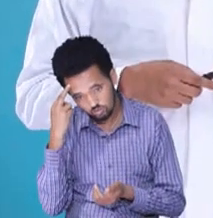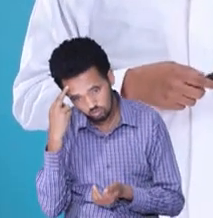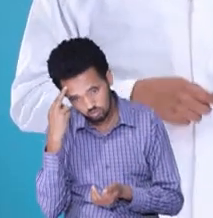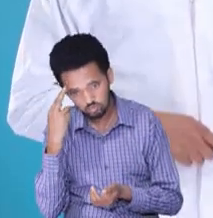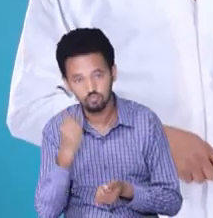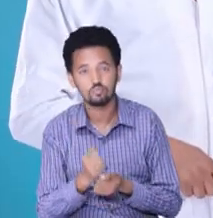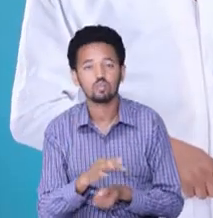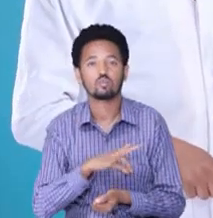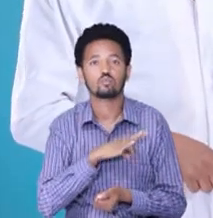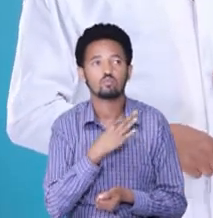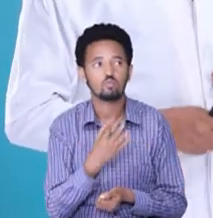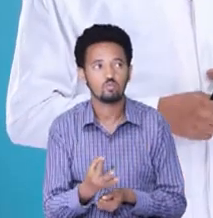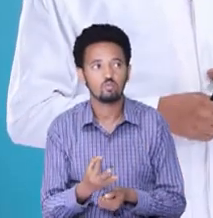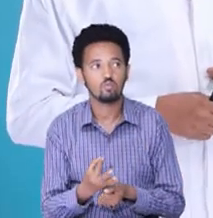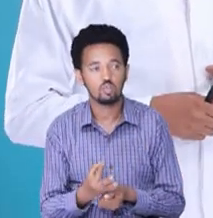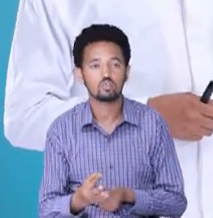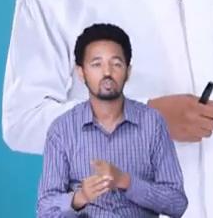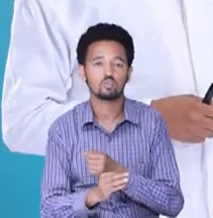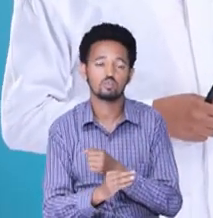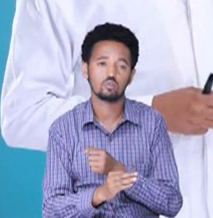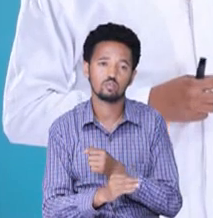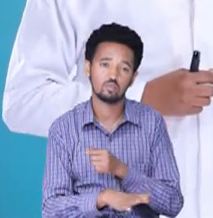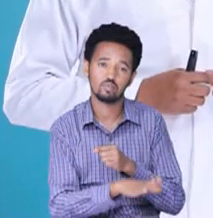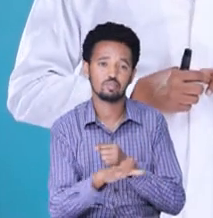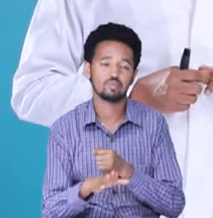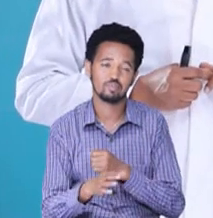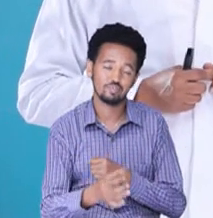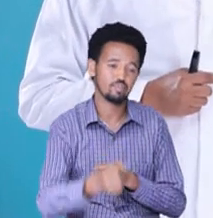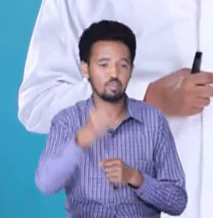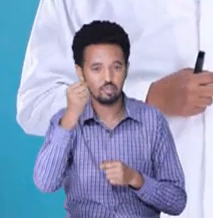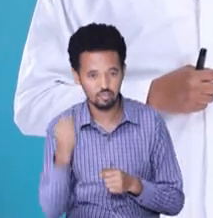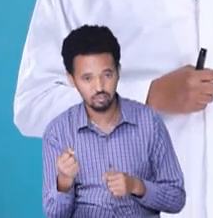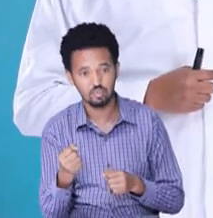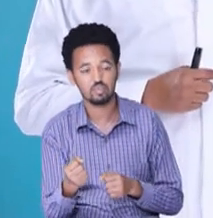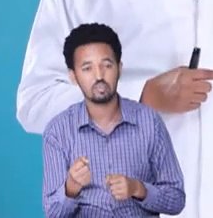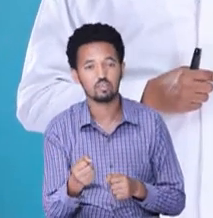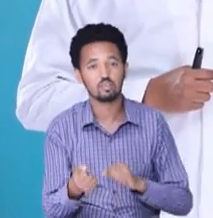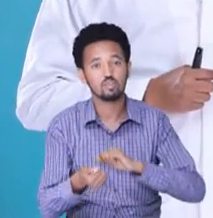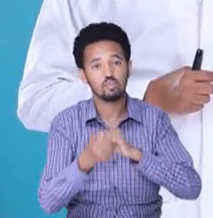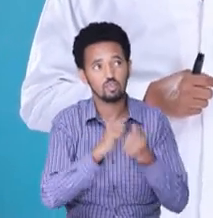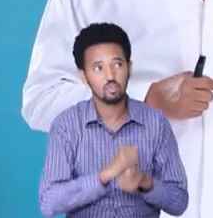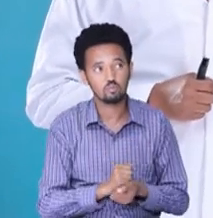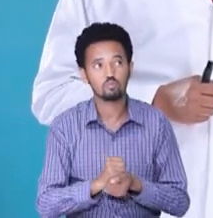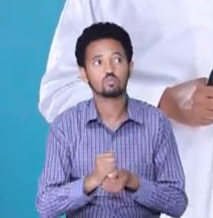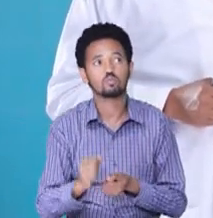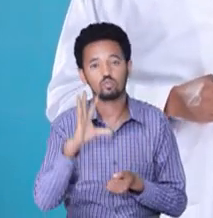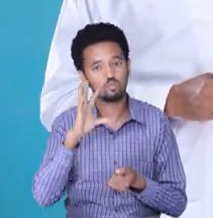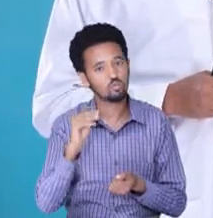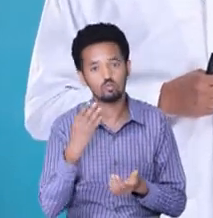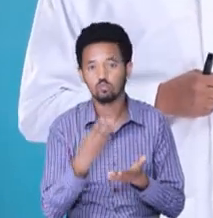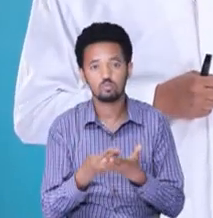of French Revolution. By 1788, there was no more money in